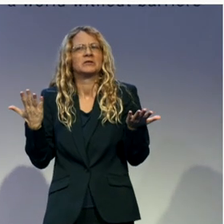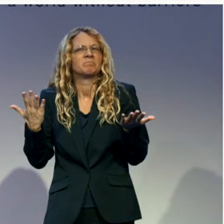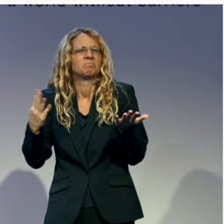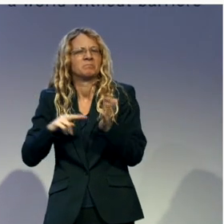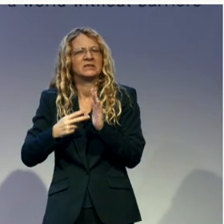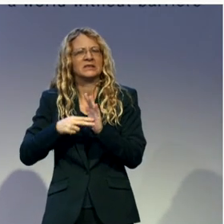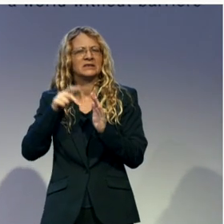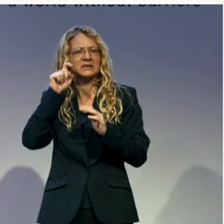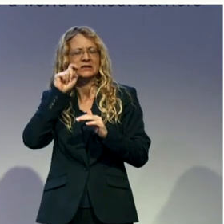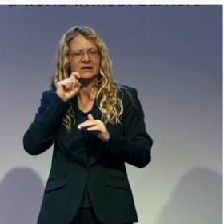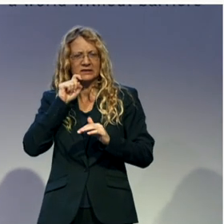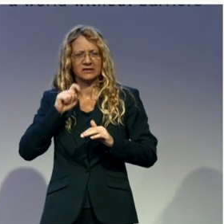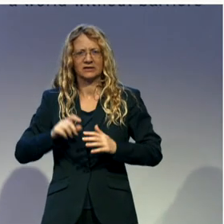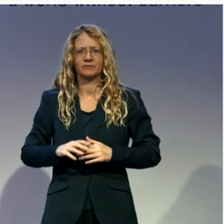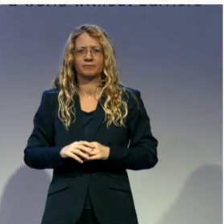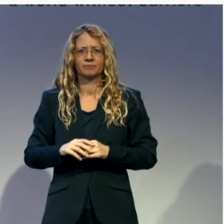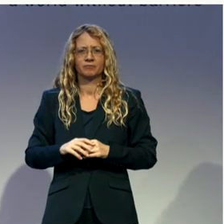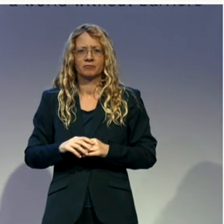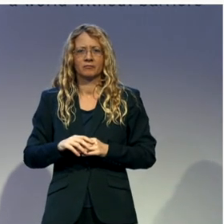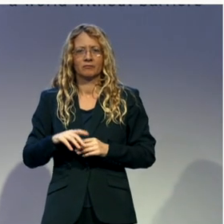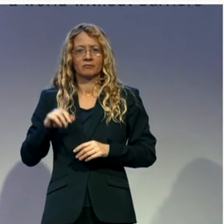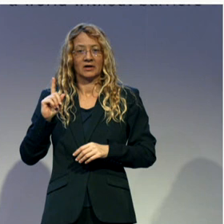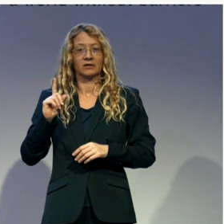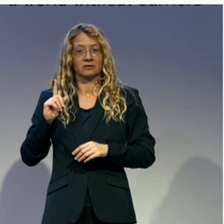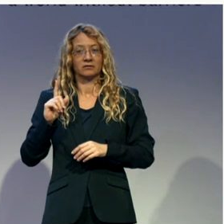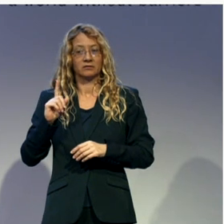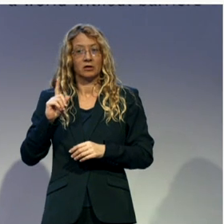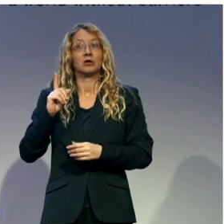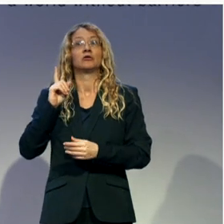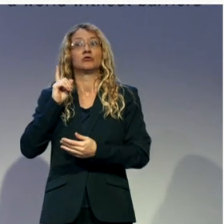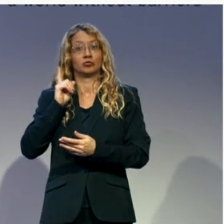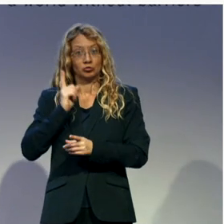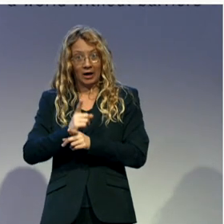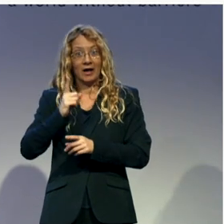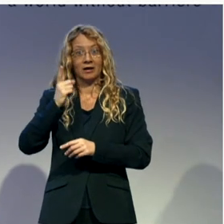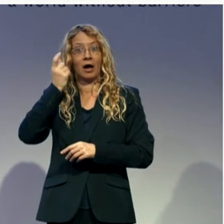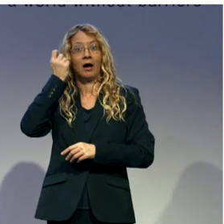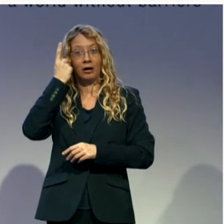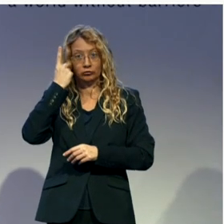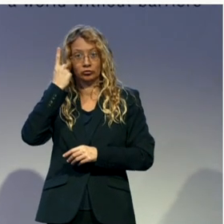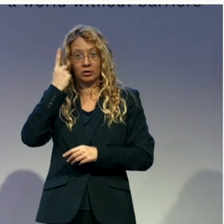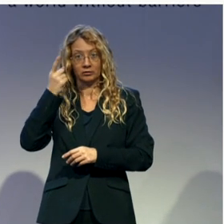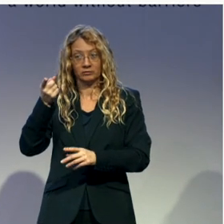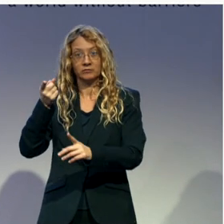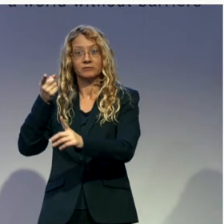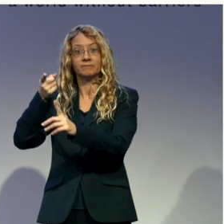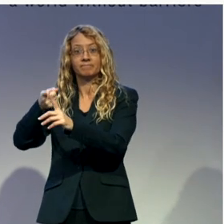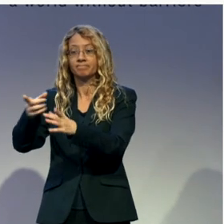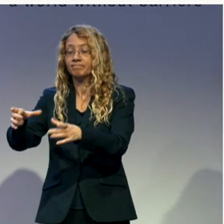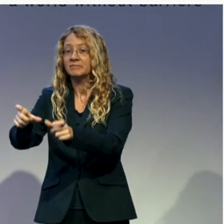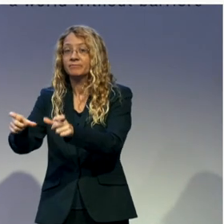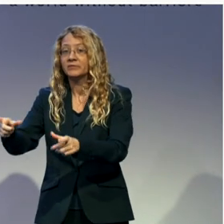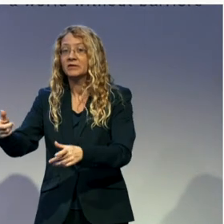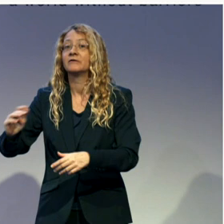If I understood it correctly, it's targeting towards women with intellectual disabilities as a main focus.